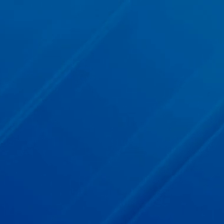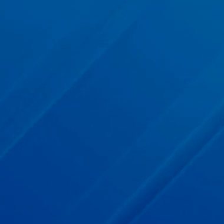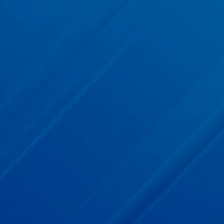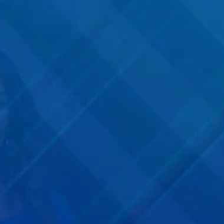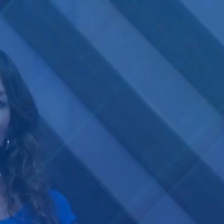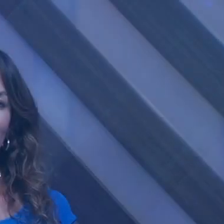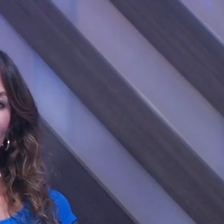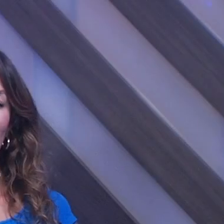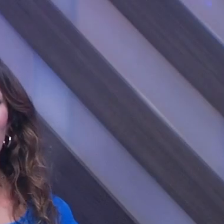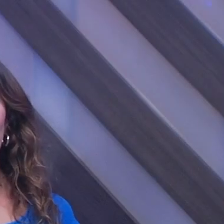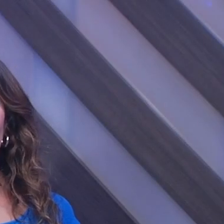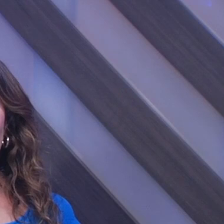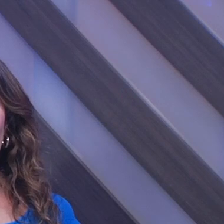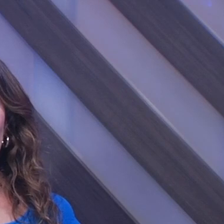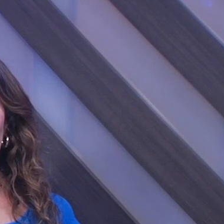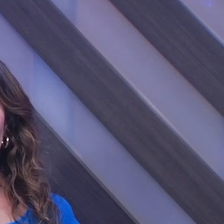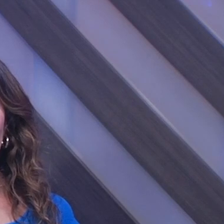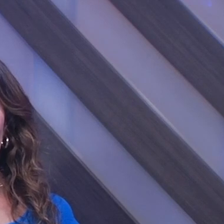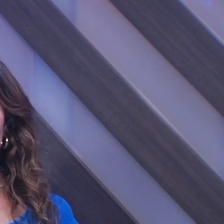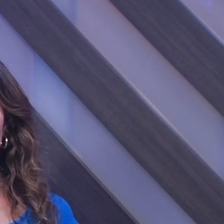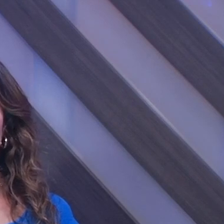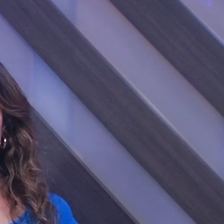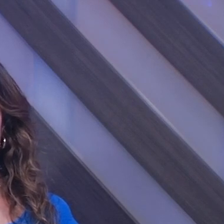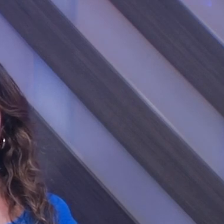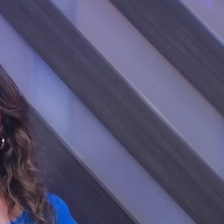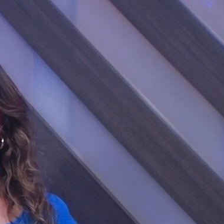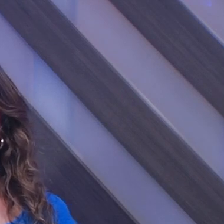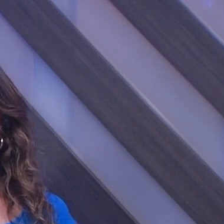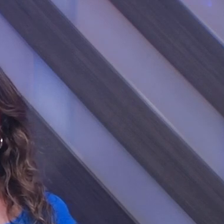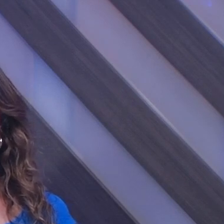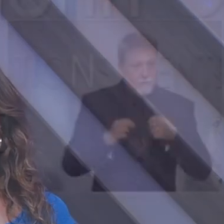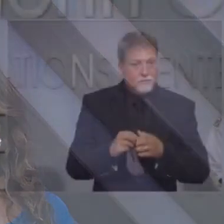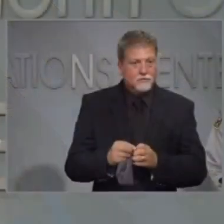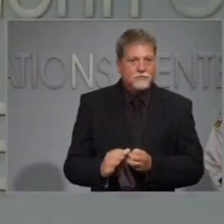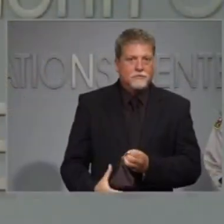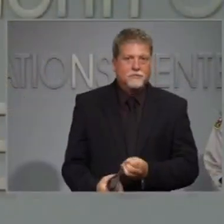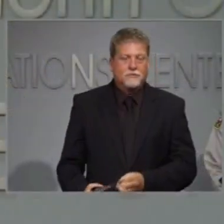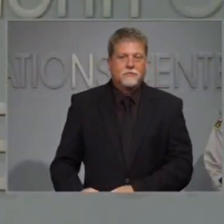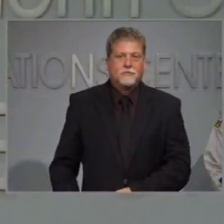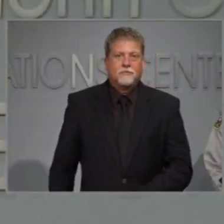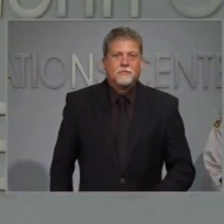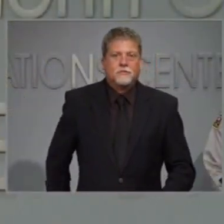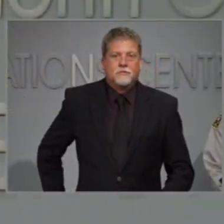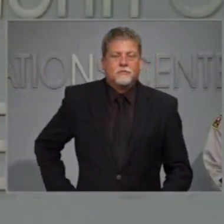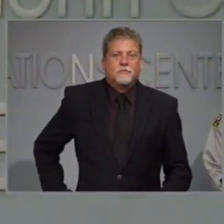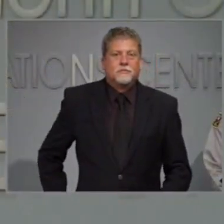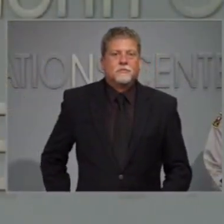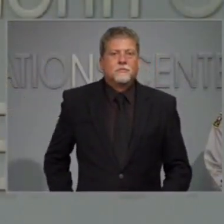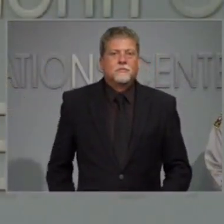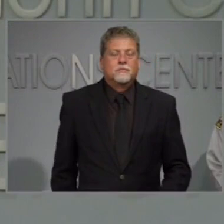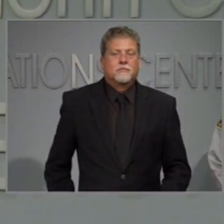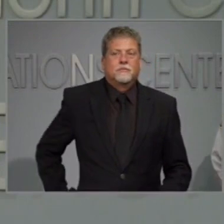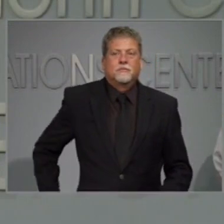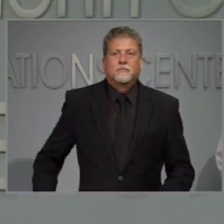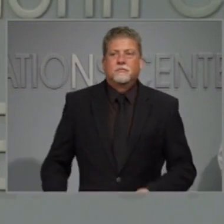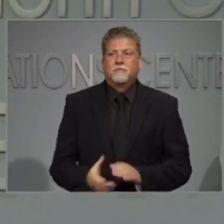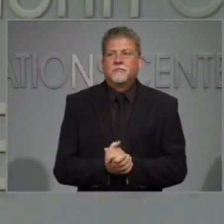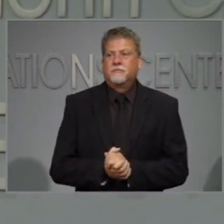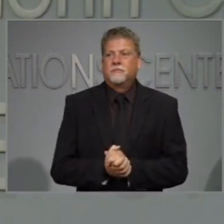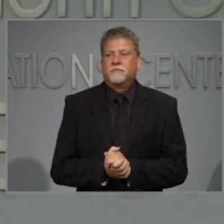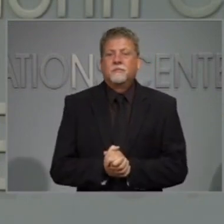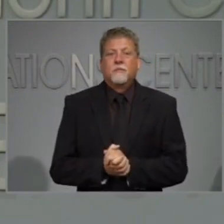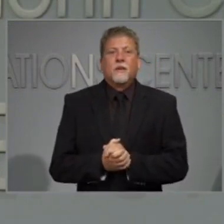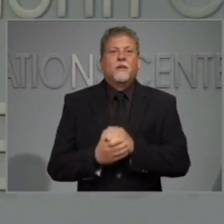accurate. Good morning, I'm Victoria Carmen with your flash briefing. A state of emergency declared in North Carolina as the